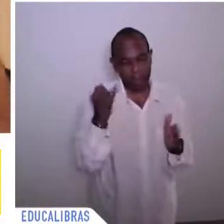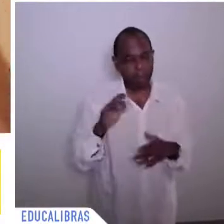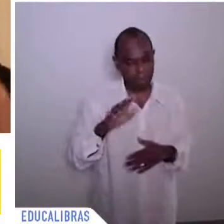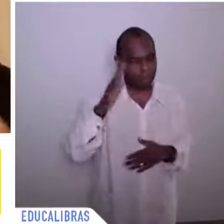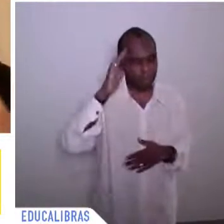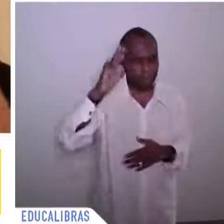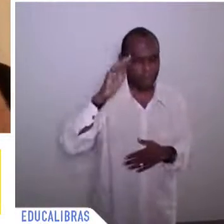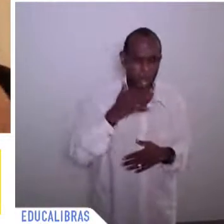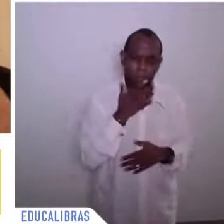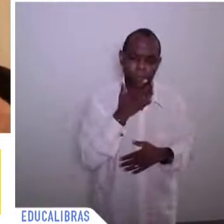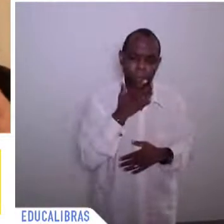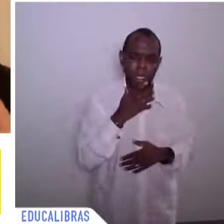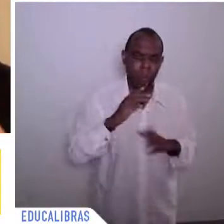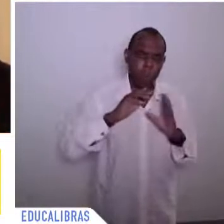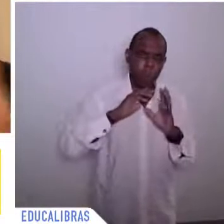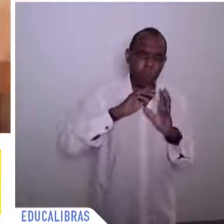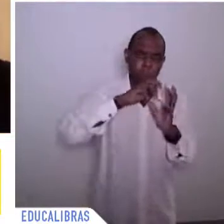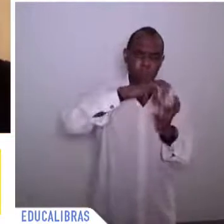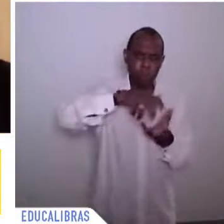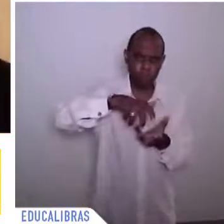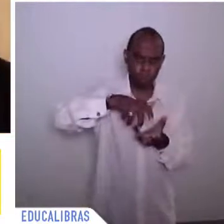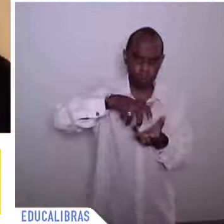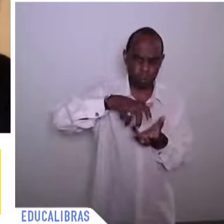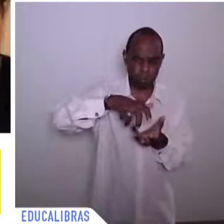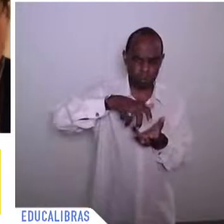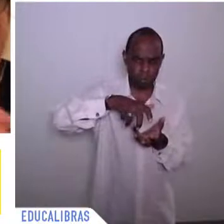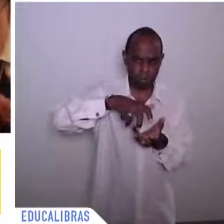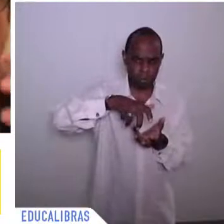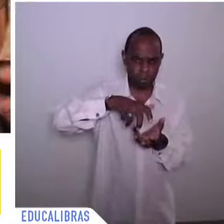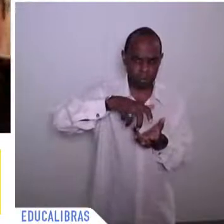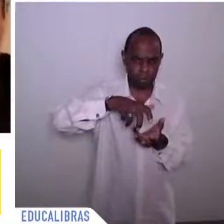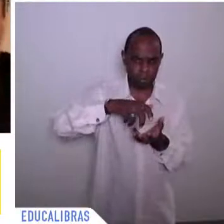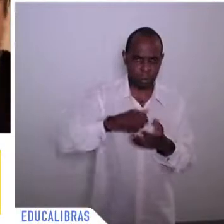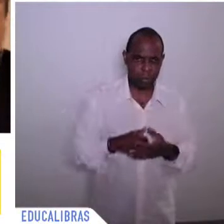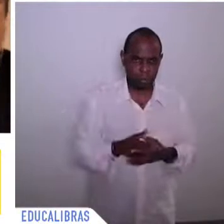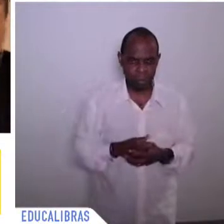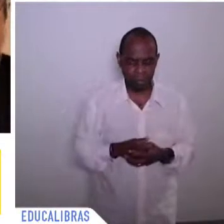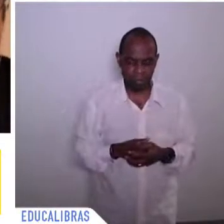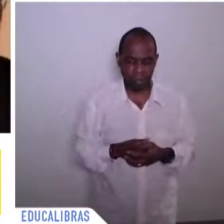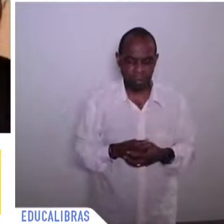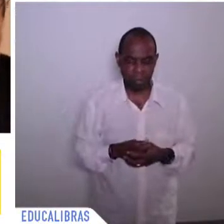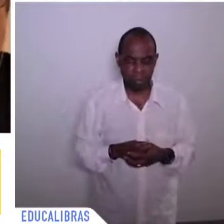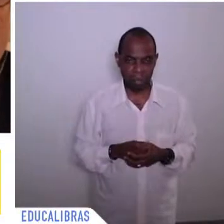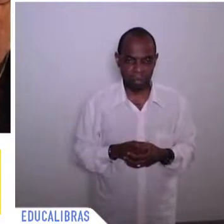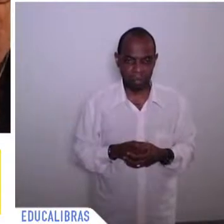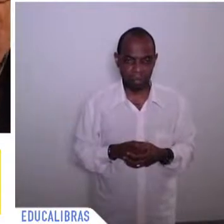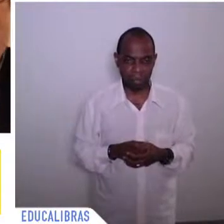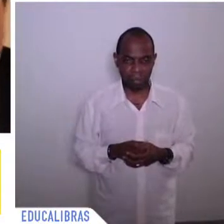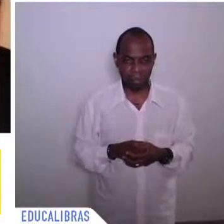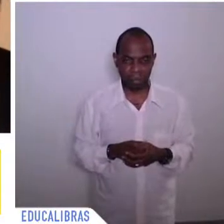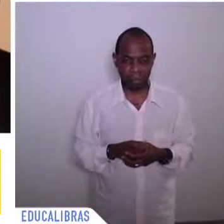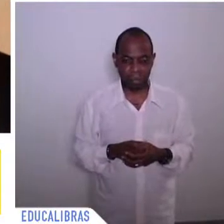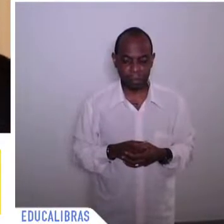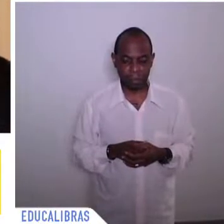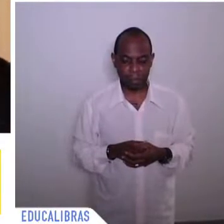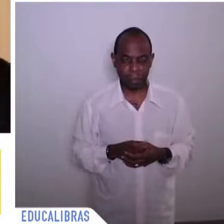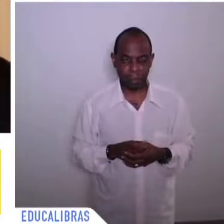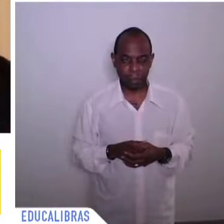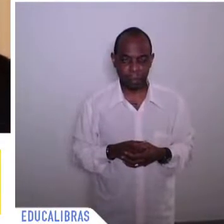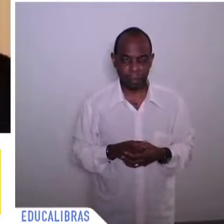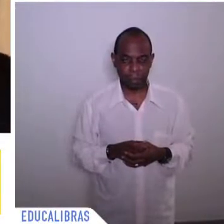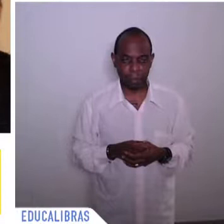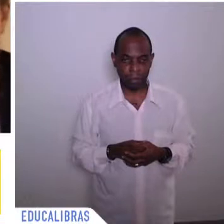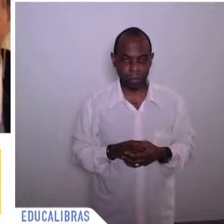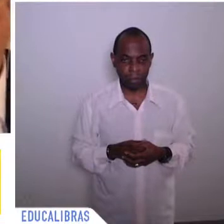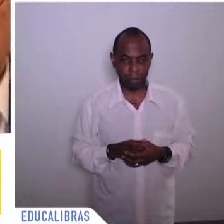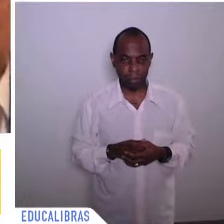The matter is, has the world ever, uh, from the